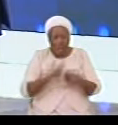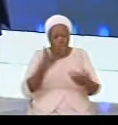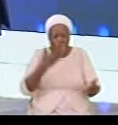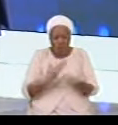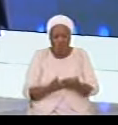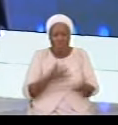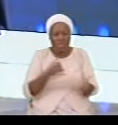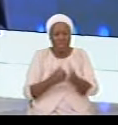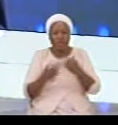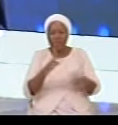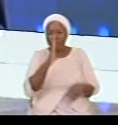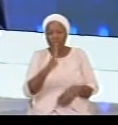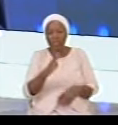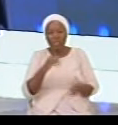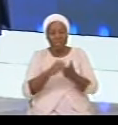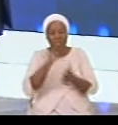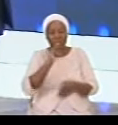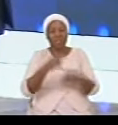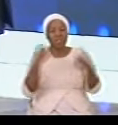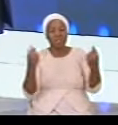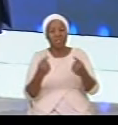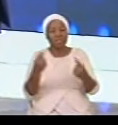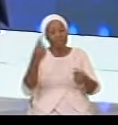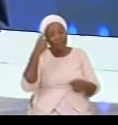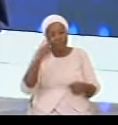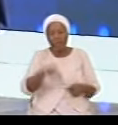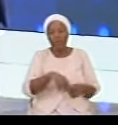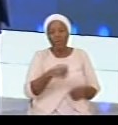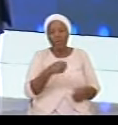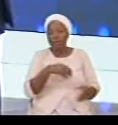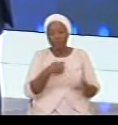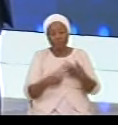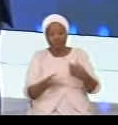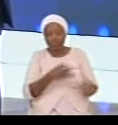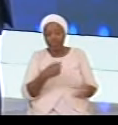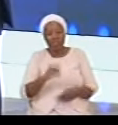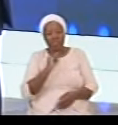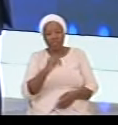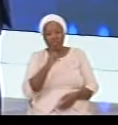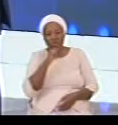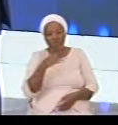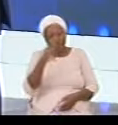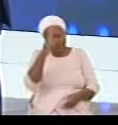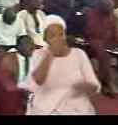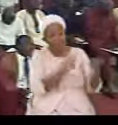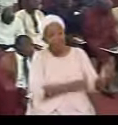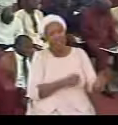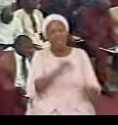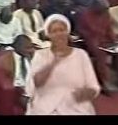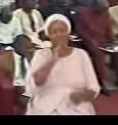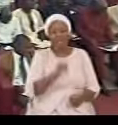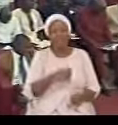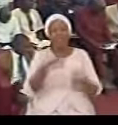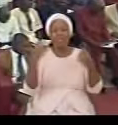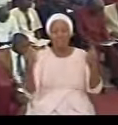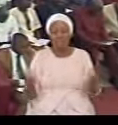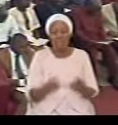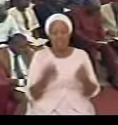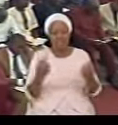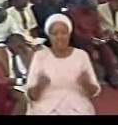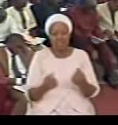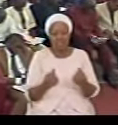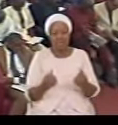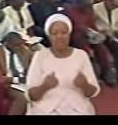be, it is sin. For whatsoever is not of faith is sin.